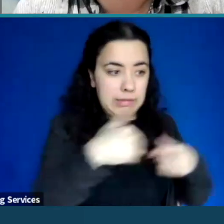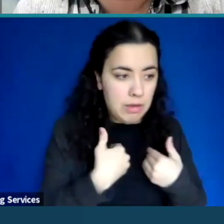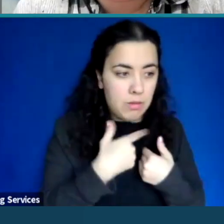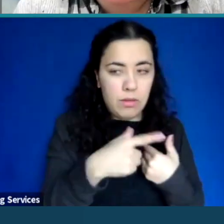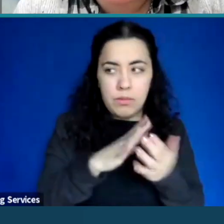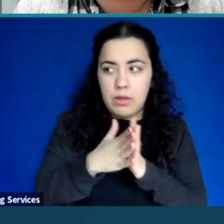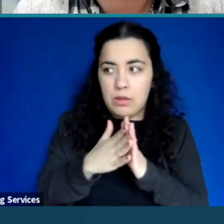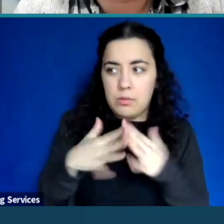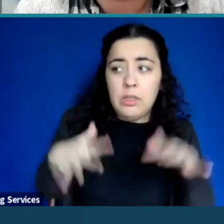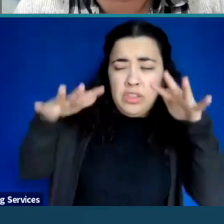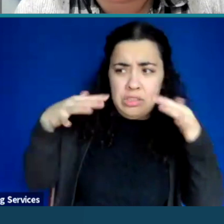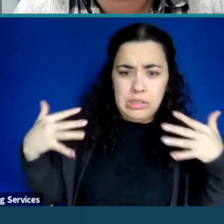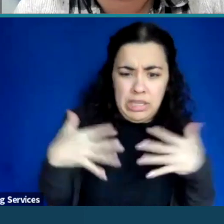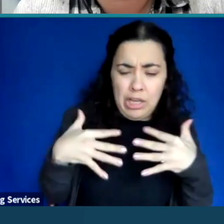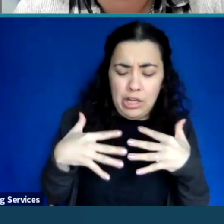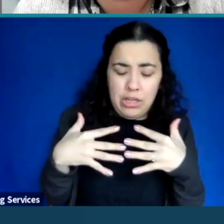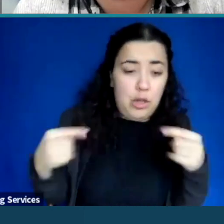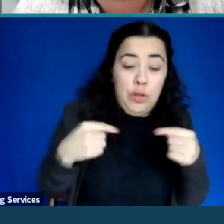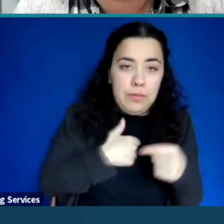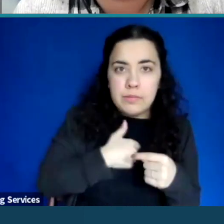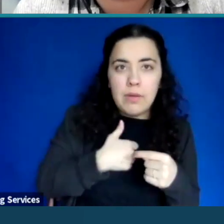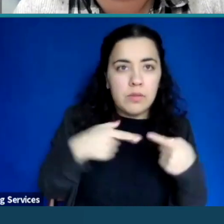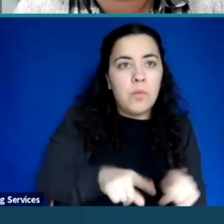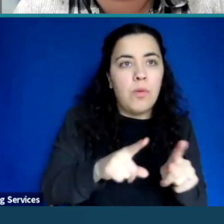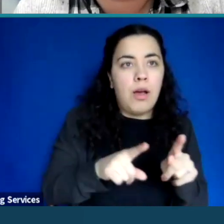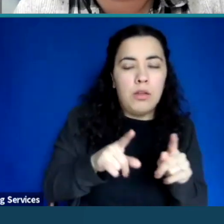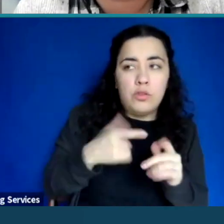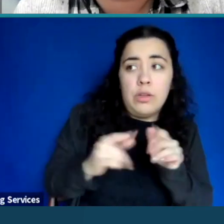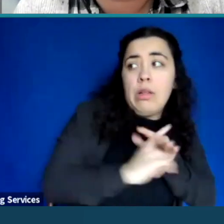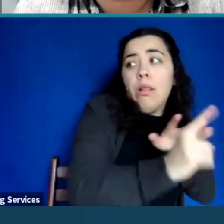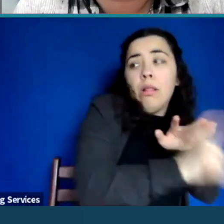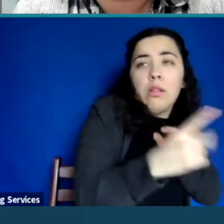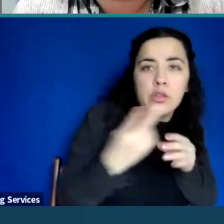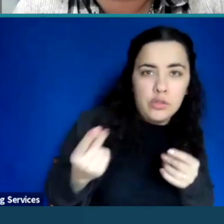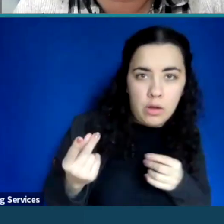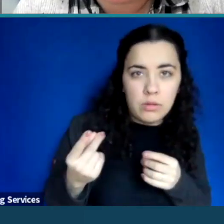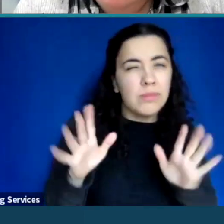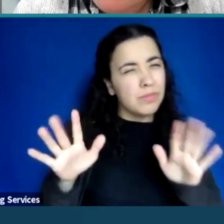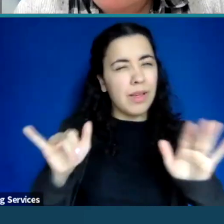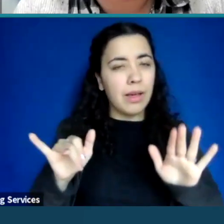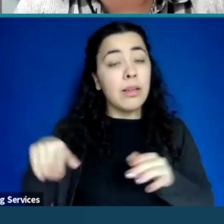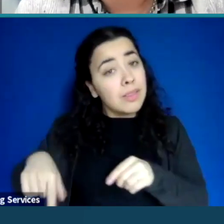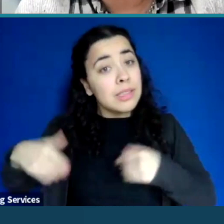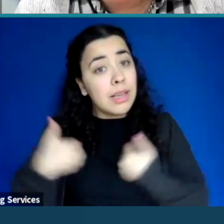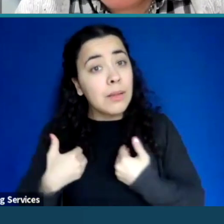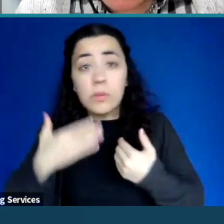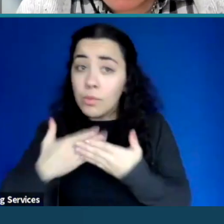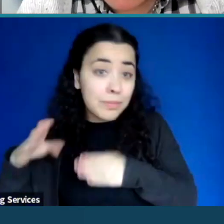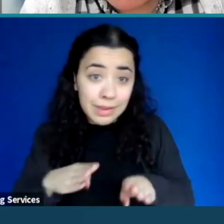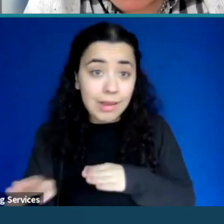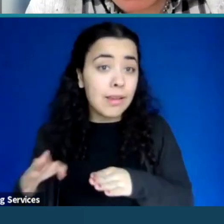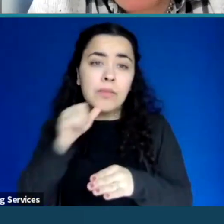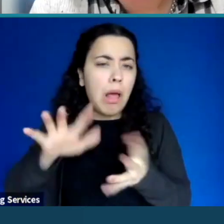potentially hurting themselves trying to get away from the dog. And again, we're talking about an animal here that is totally well behaved, not misbehaving. It's